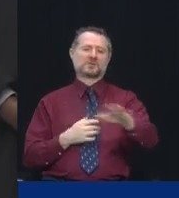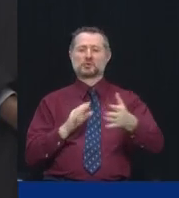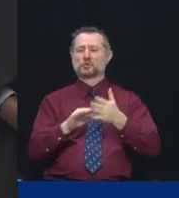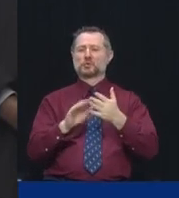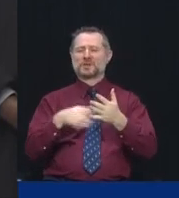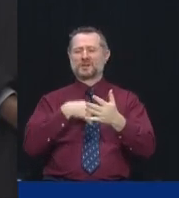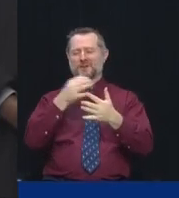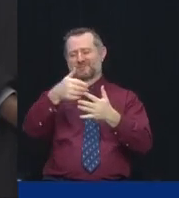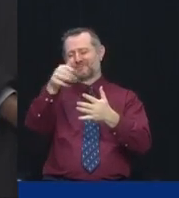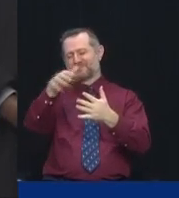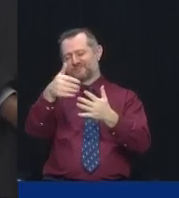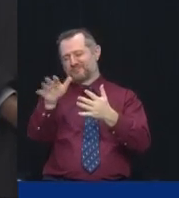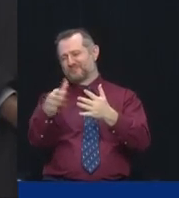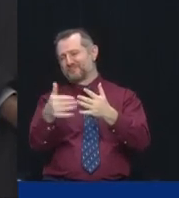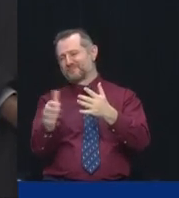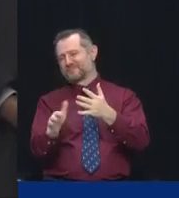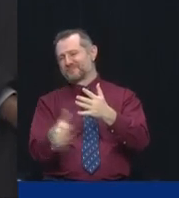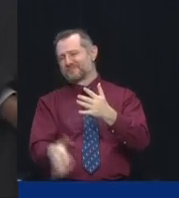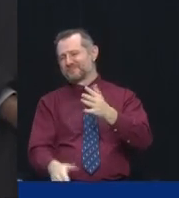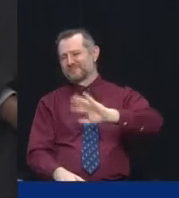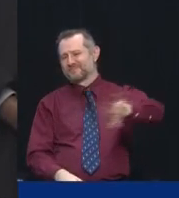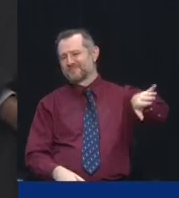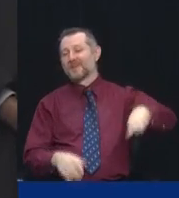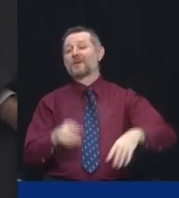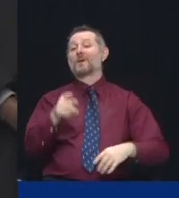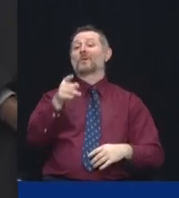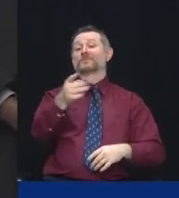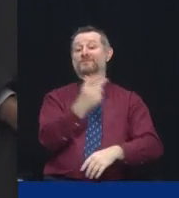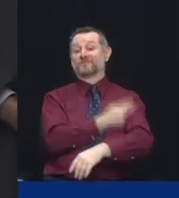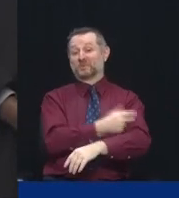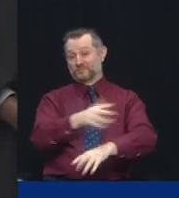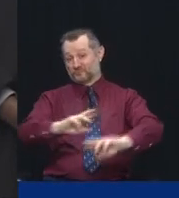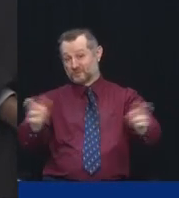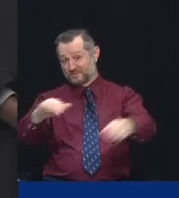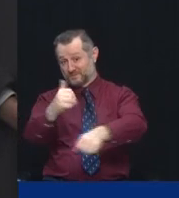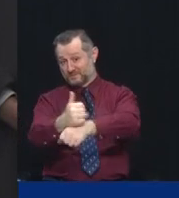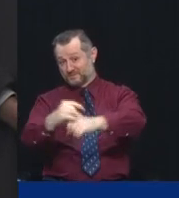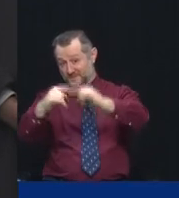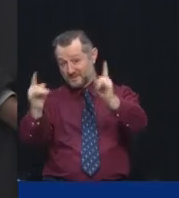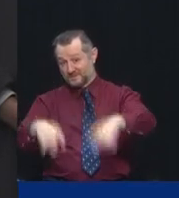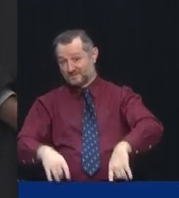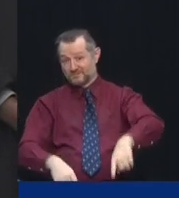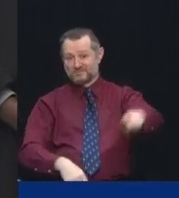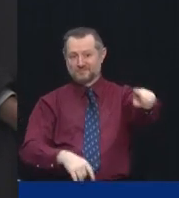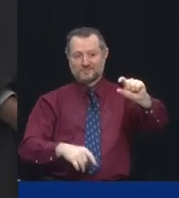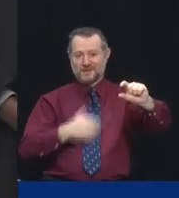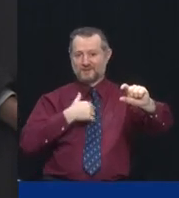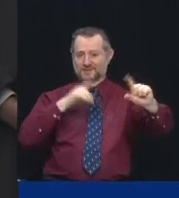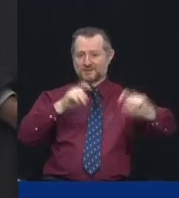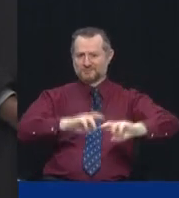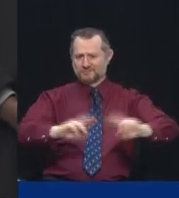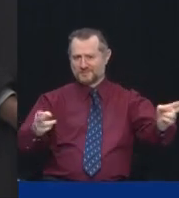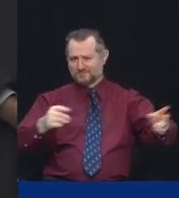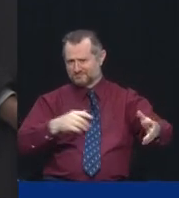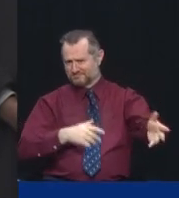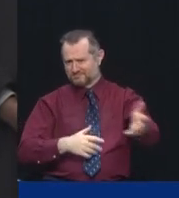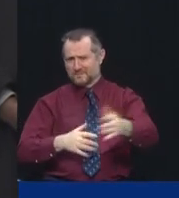available, it's been tested, it's safe, and it won't even cost you anything to go and get it. To high